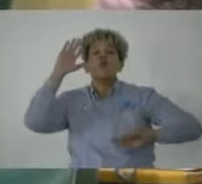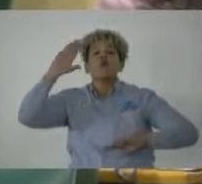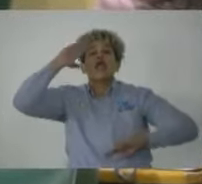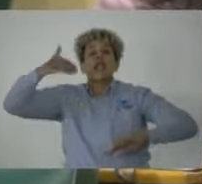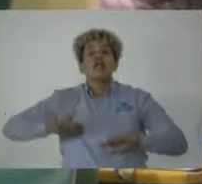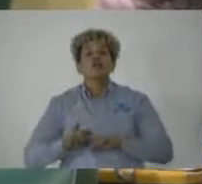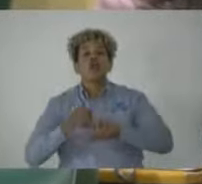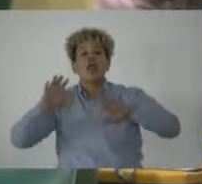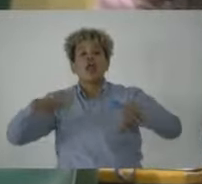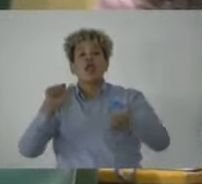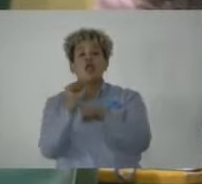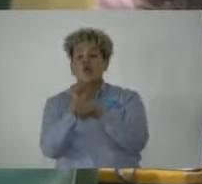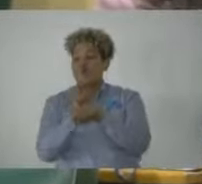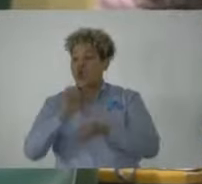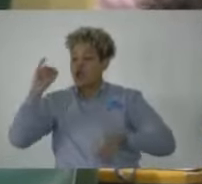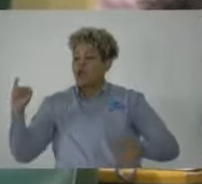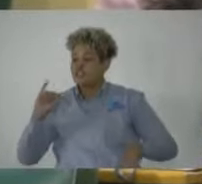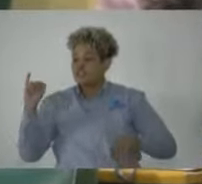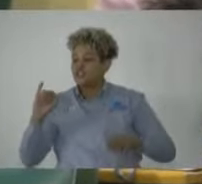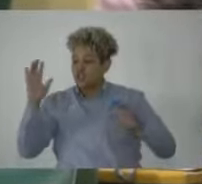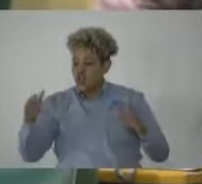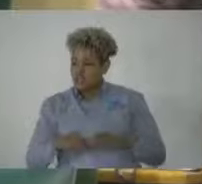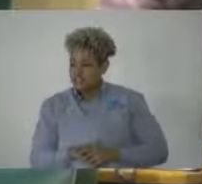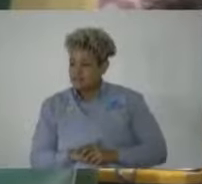the unemployment insurance.